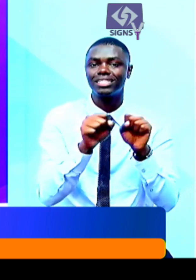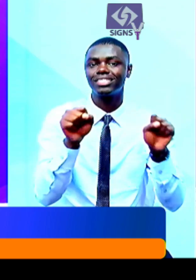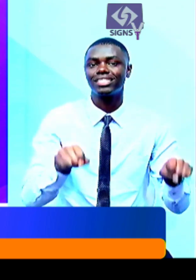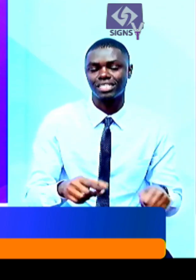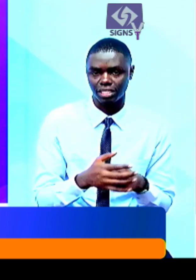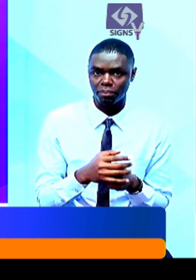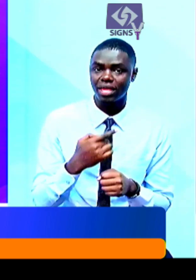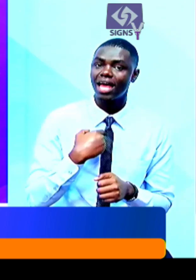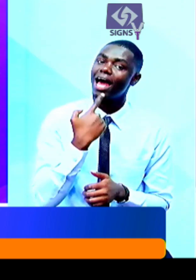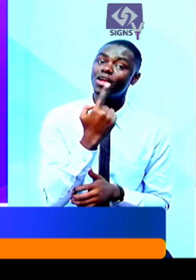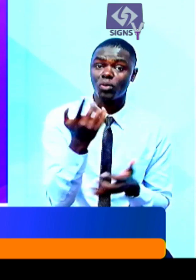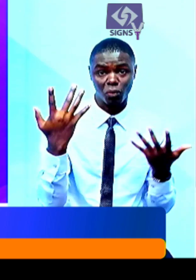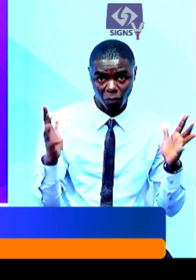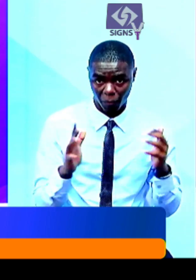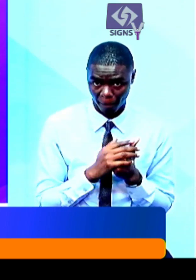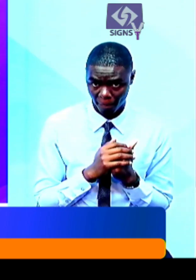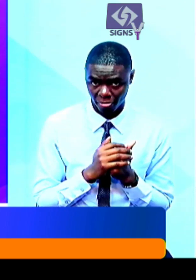Like I told you,